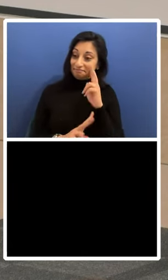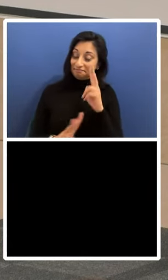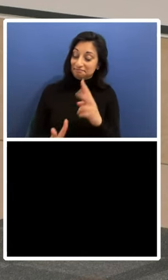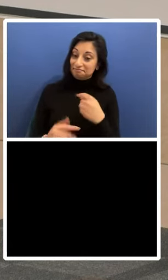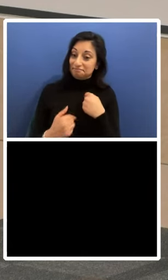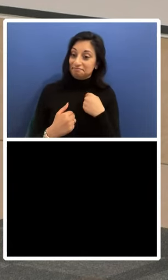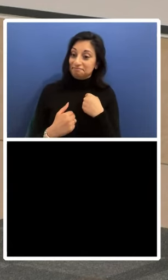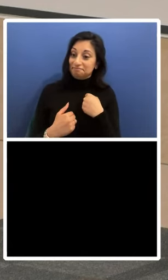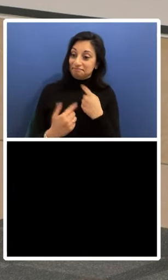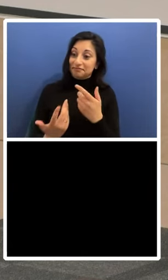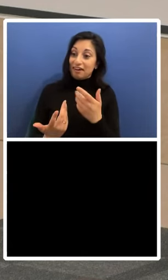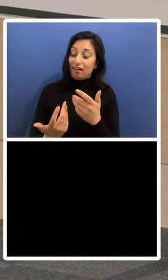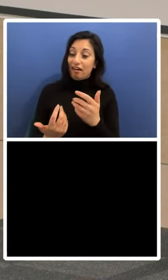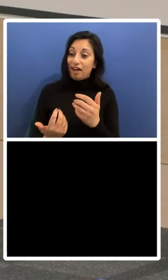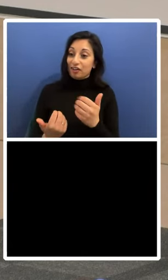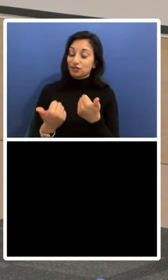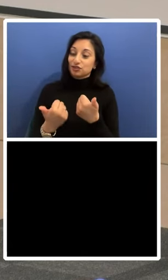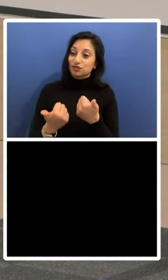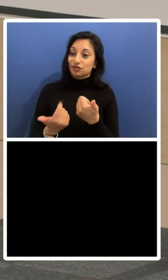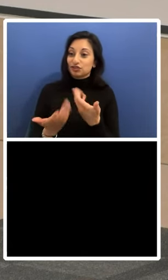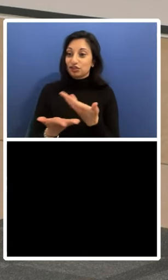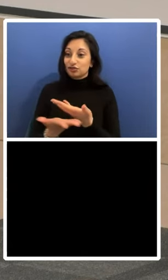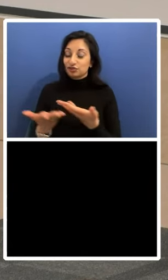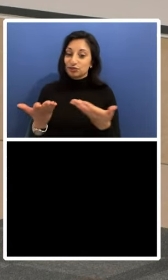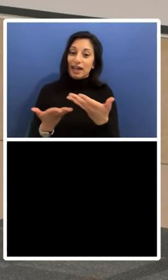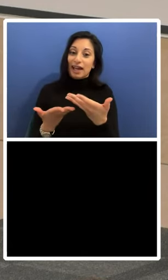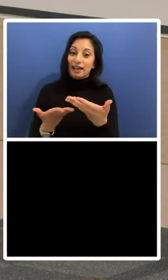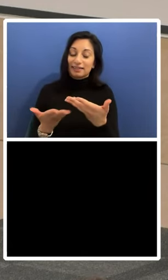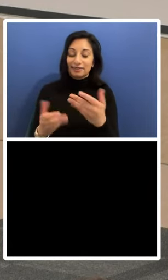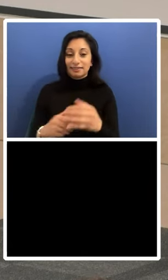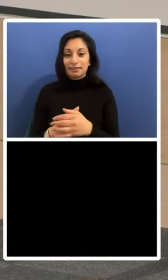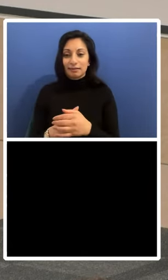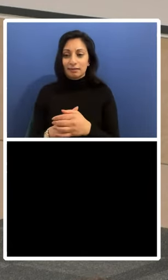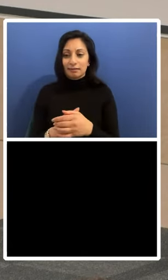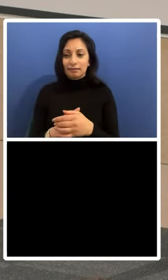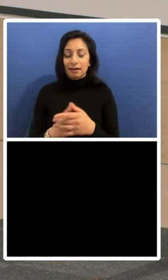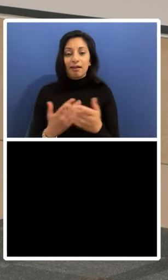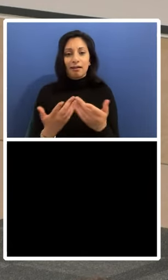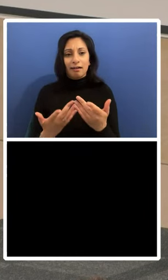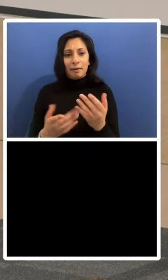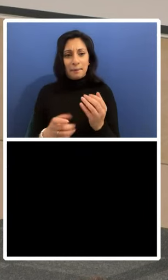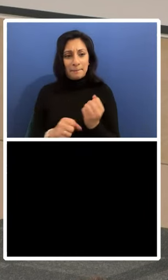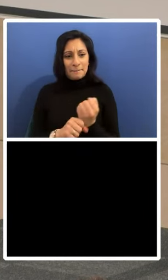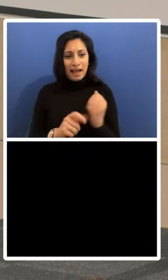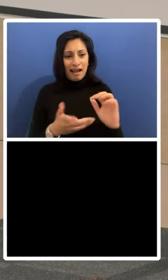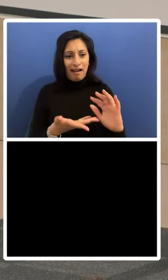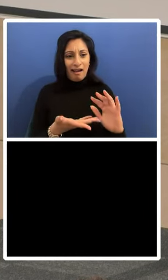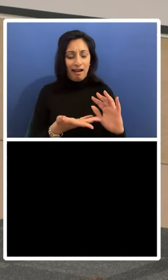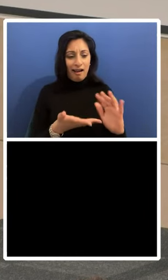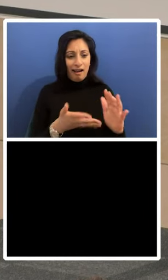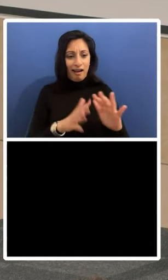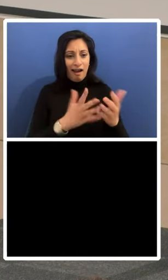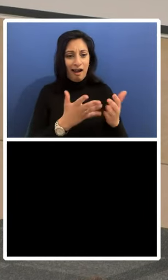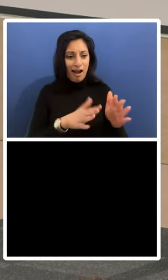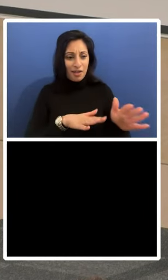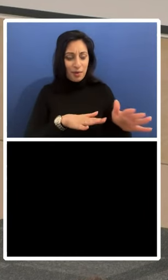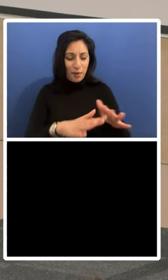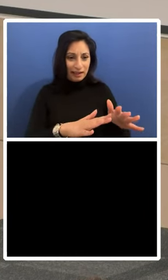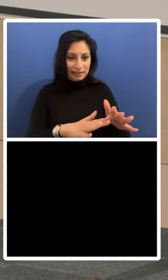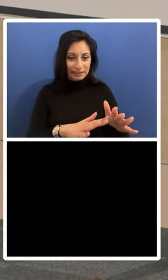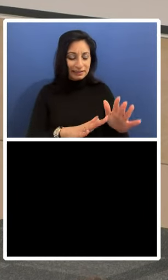think I caused the earthquake in Japan? But it's sort of, actually, personally, I don't think I'm that bad a guy.